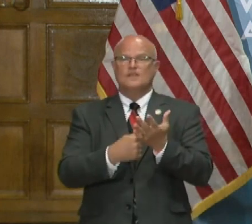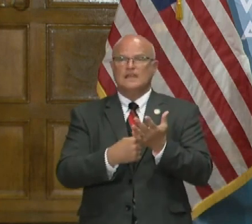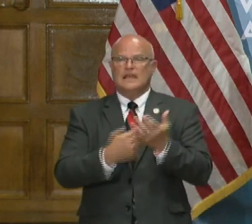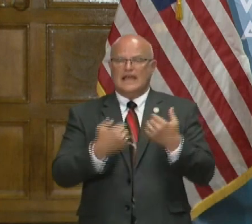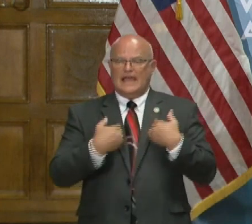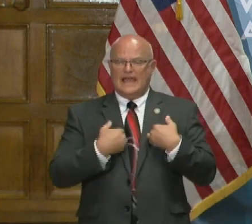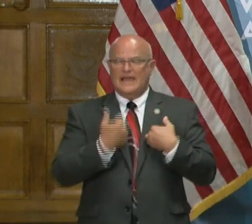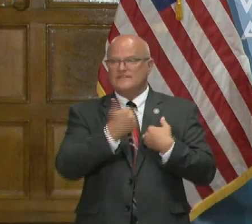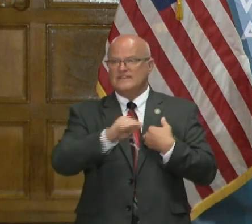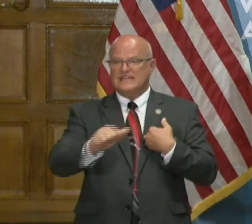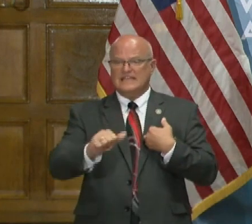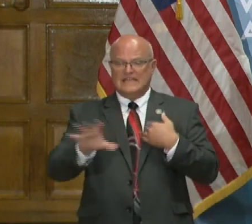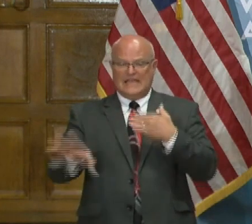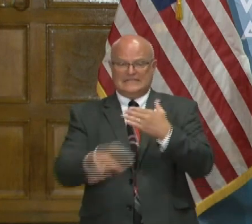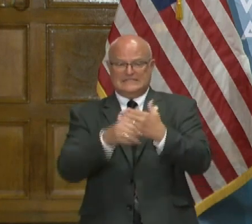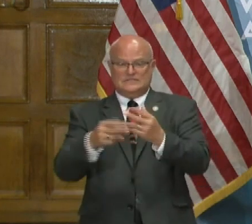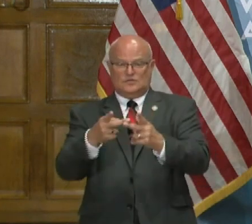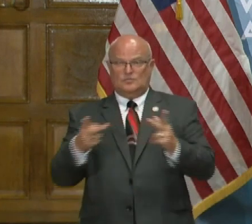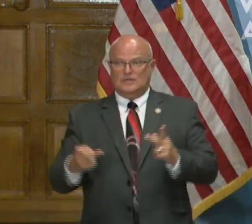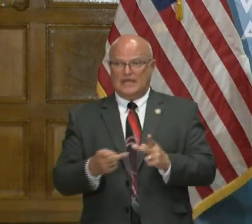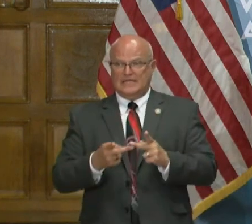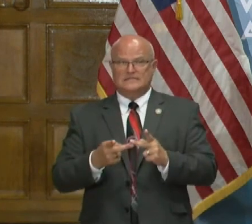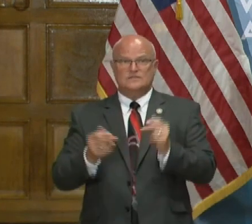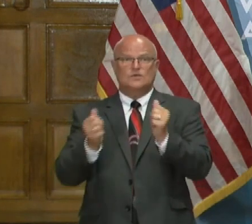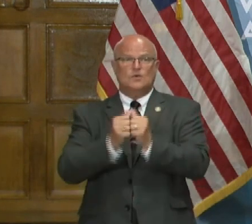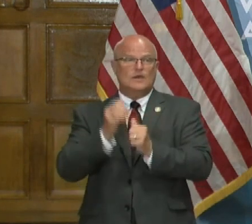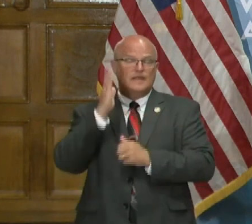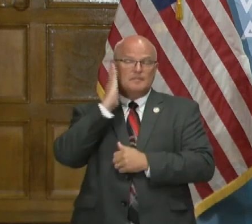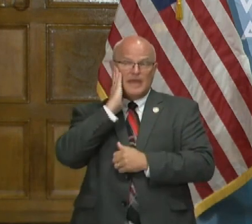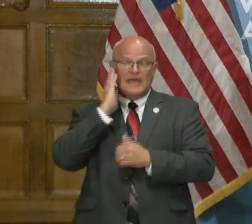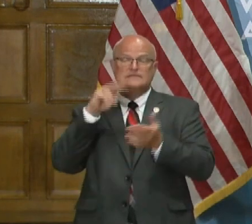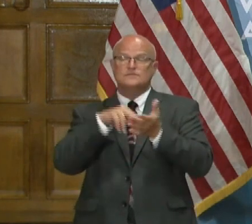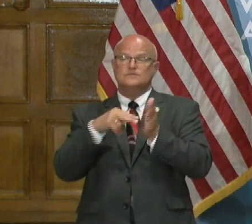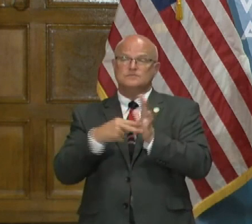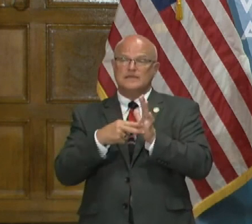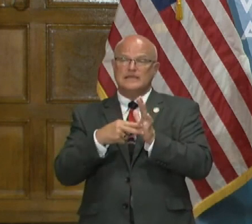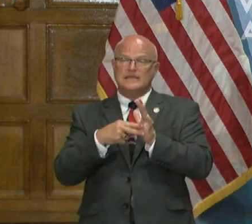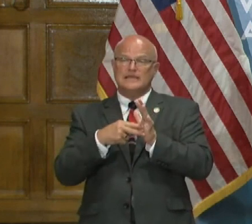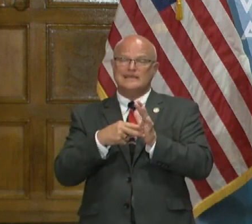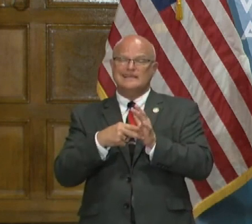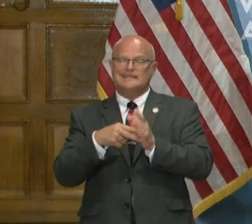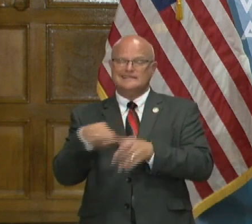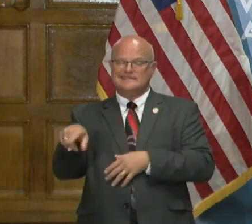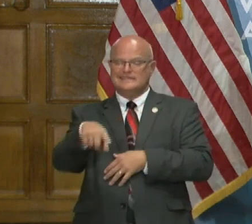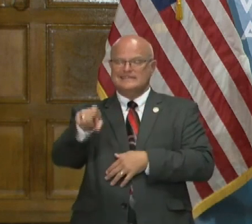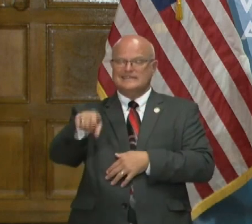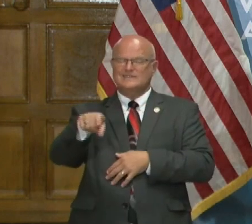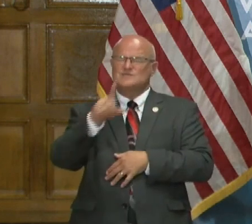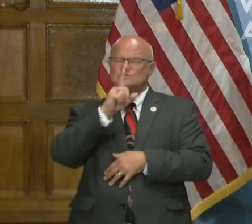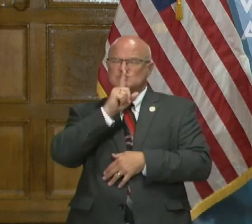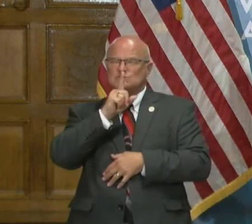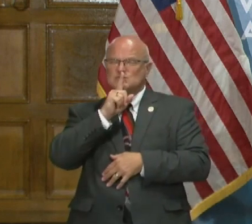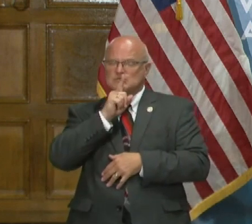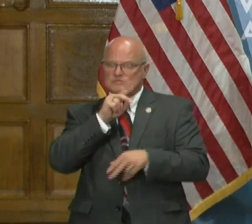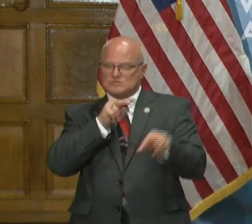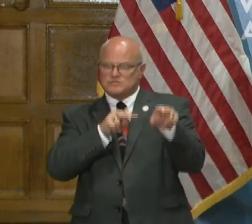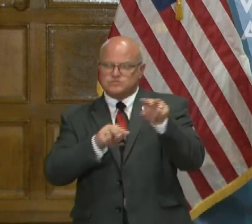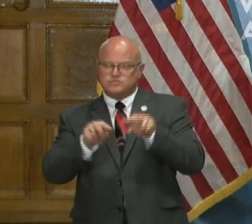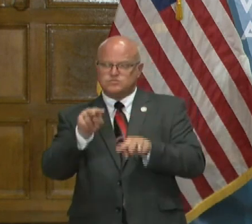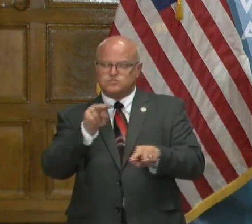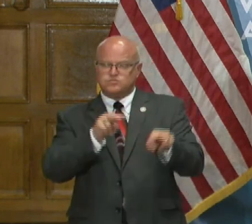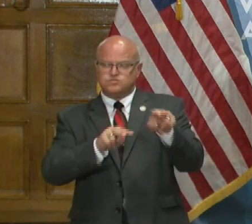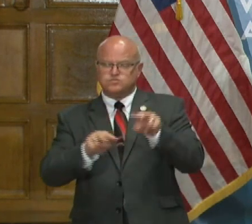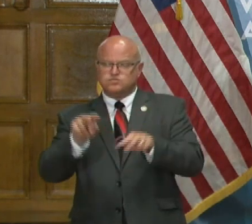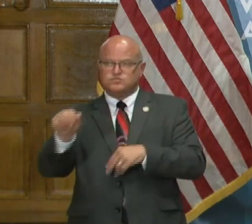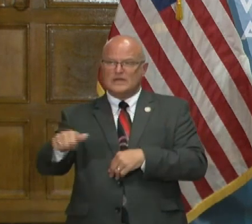free up additional space with beds, which means that they're having to really monitor